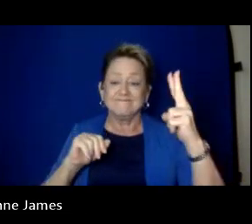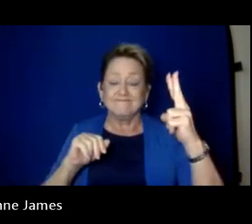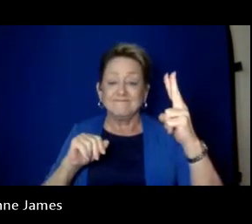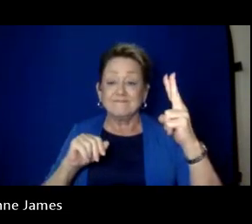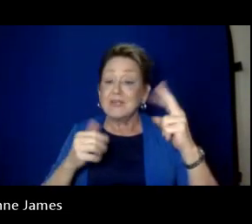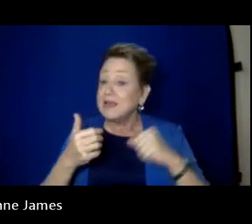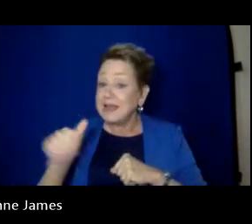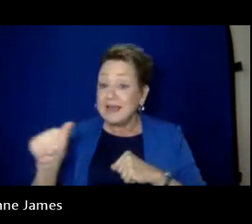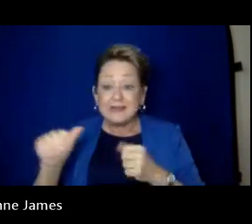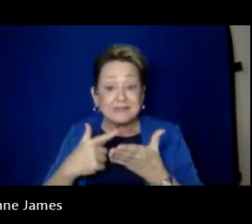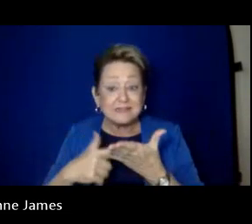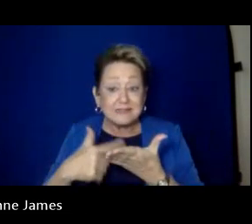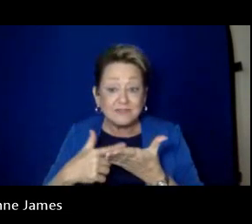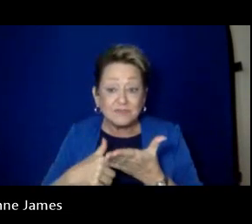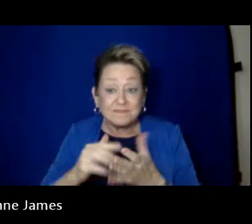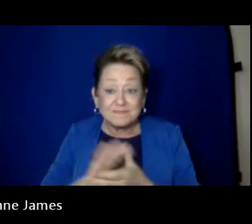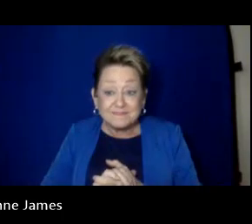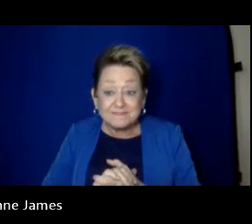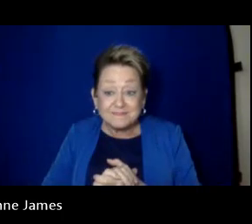second? Is there any discussion?